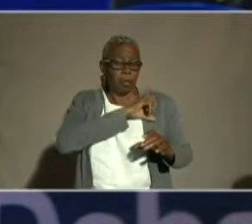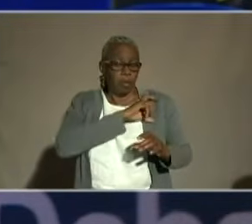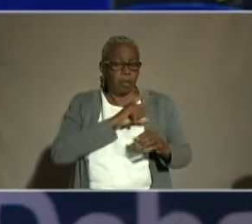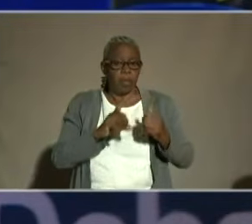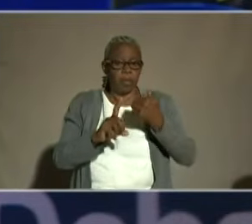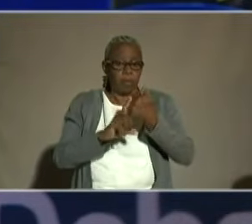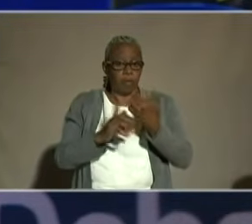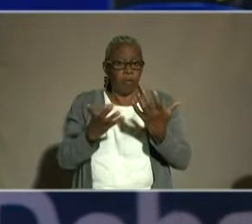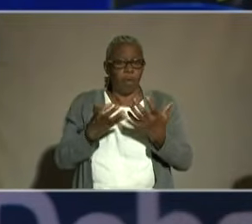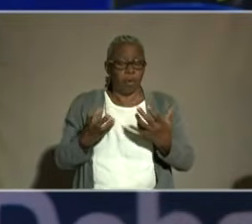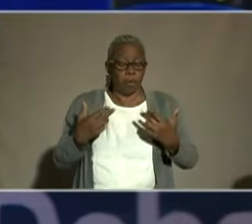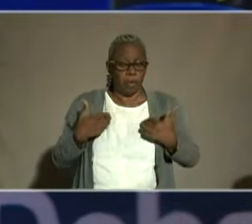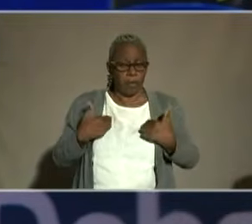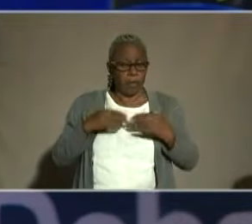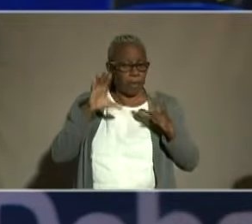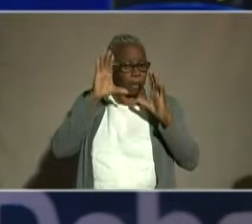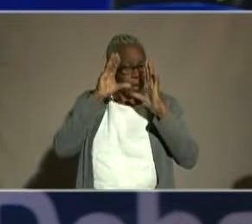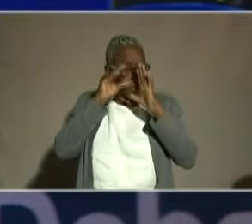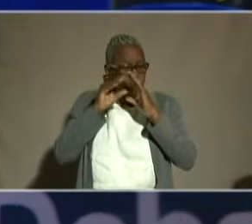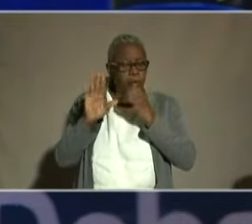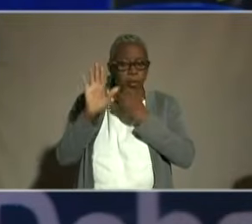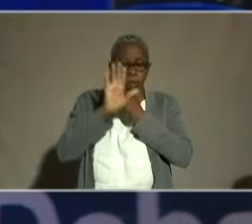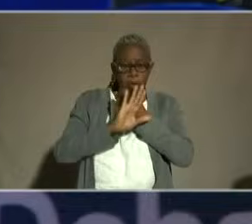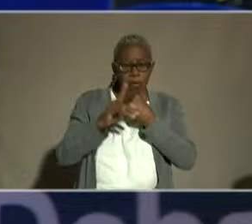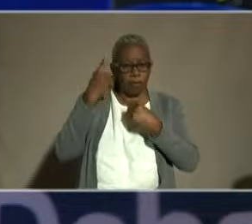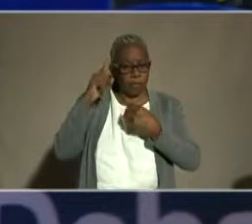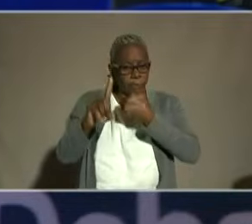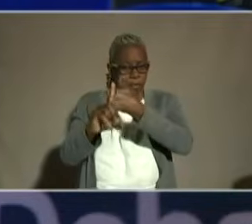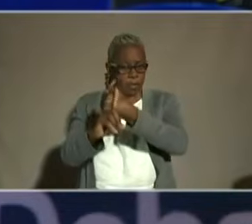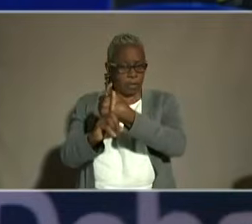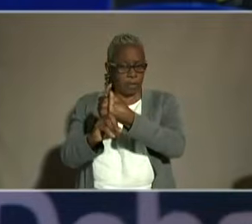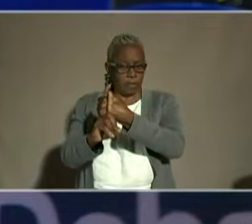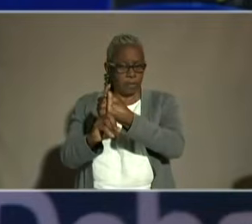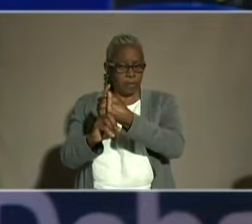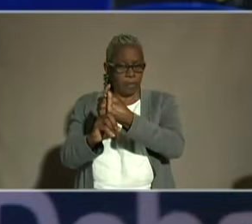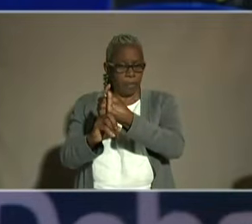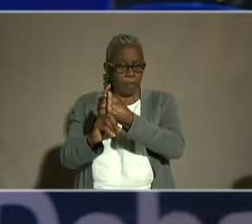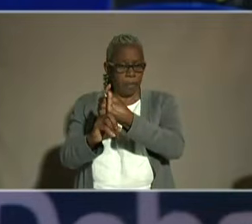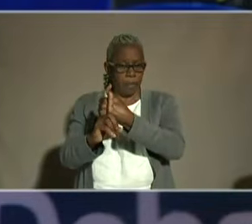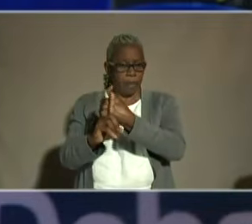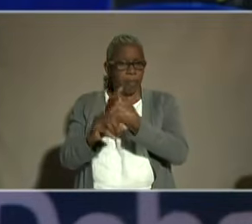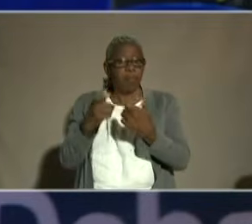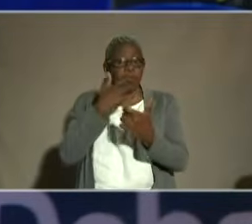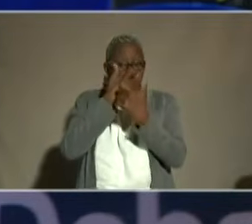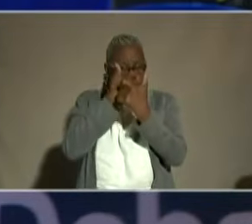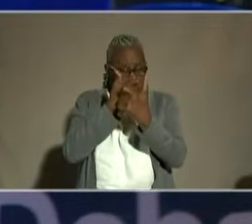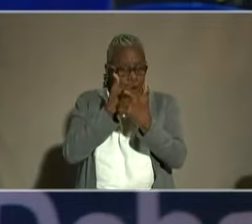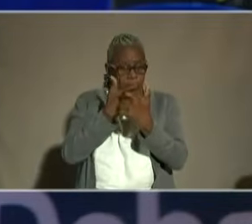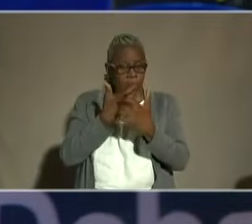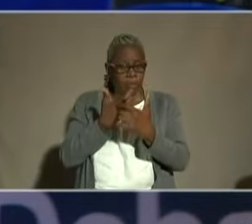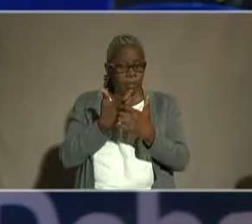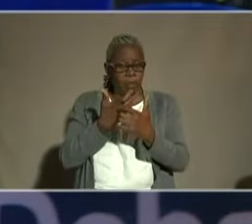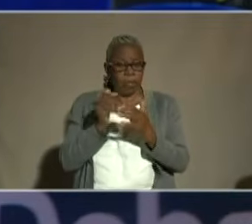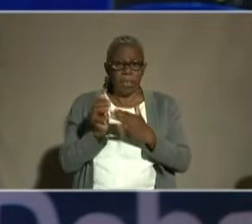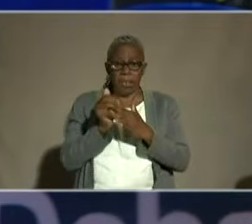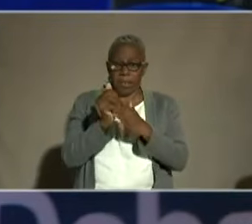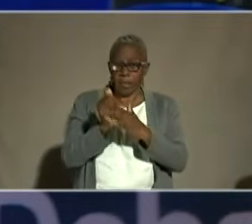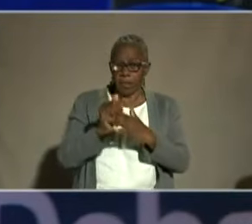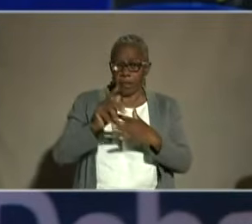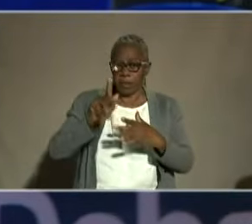to have these cameras as protection for themselves. Interestingly, however, the leader of the